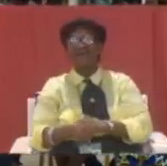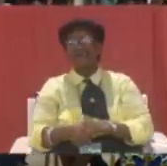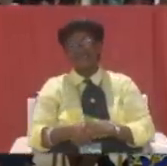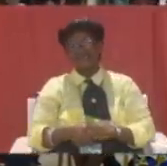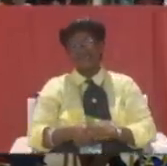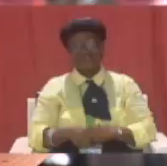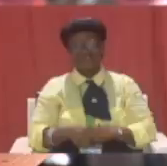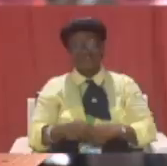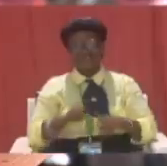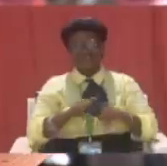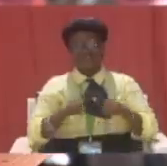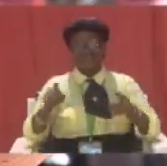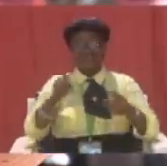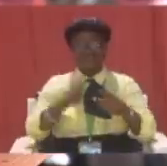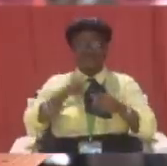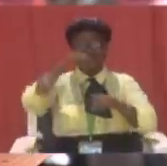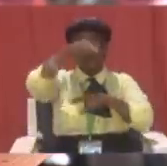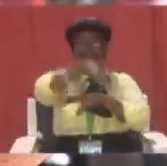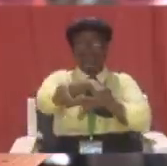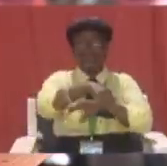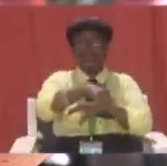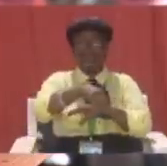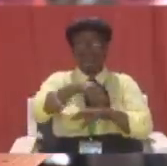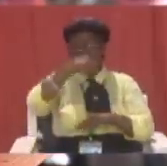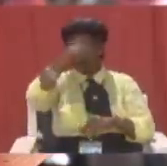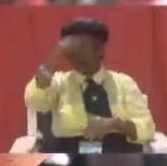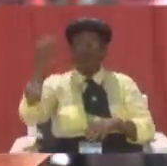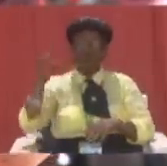But tonight, because I want to be brief,